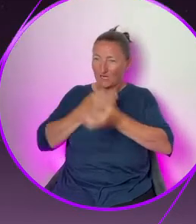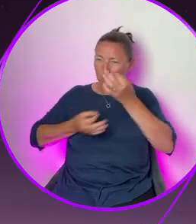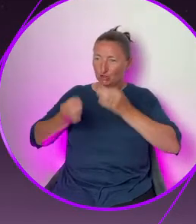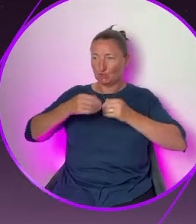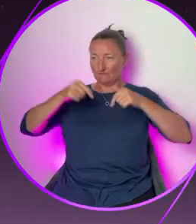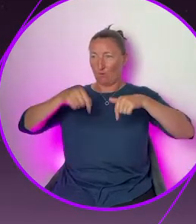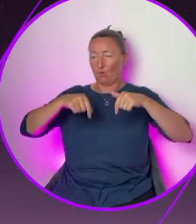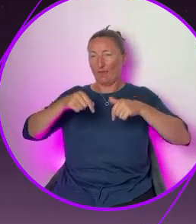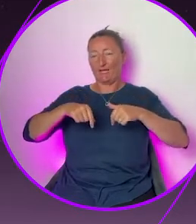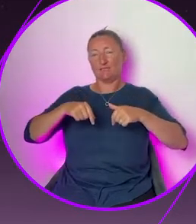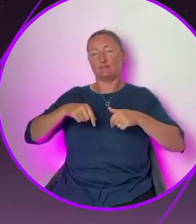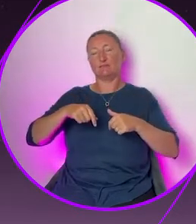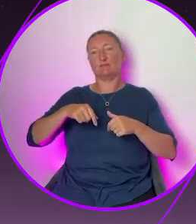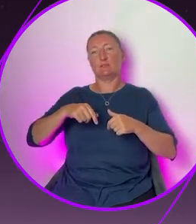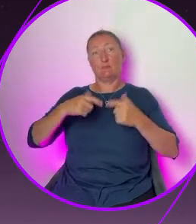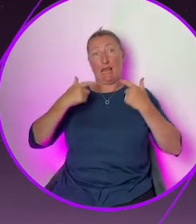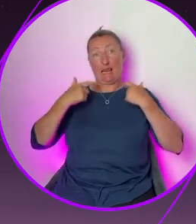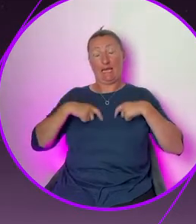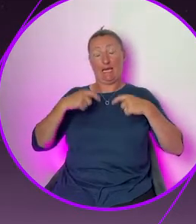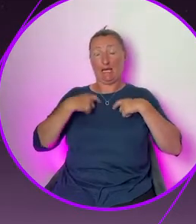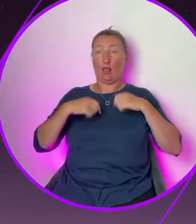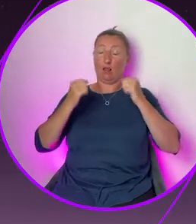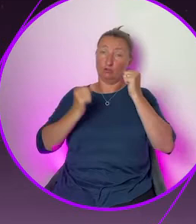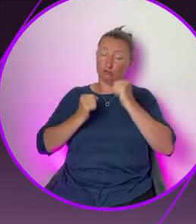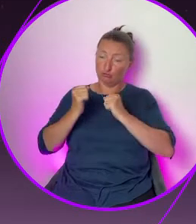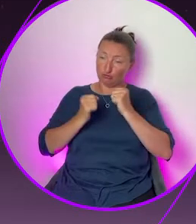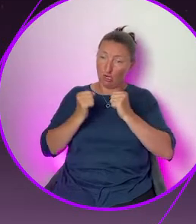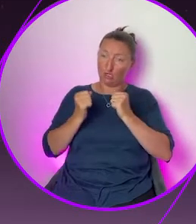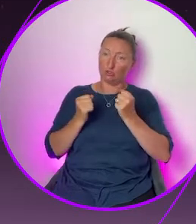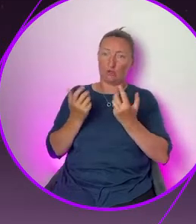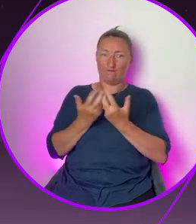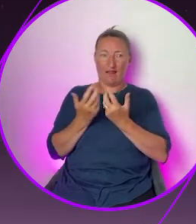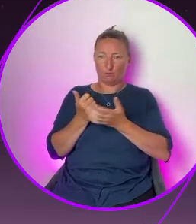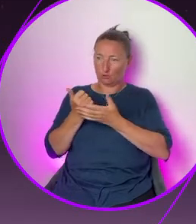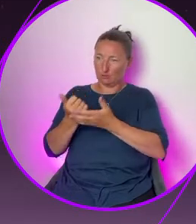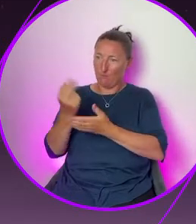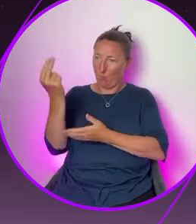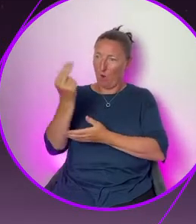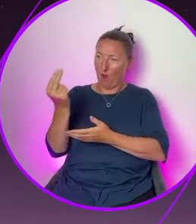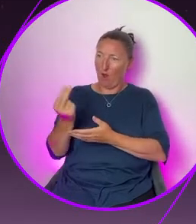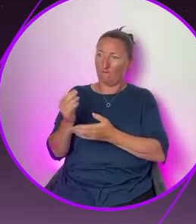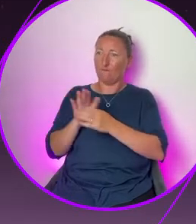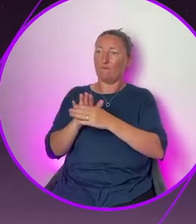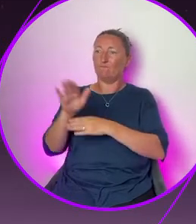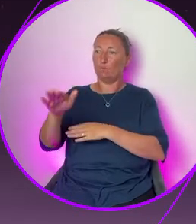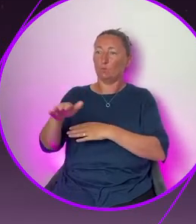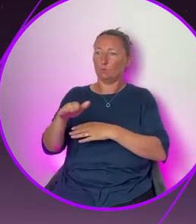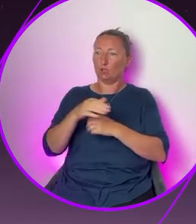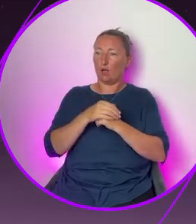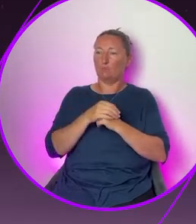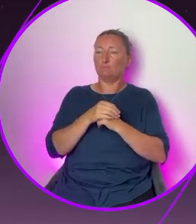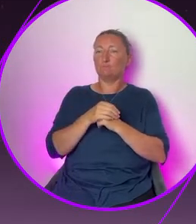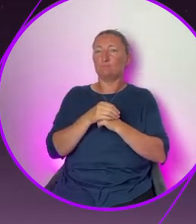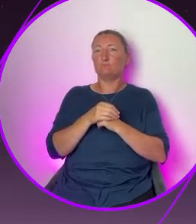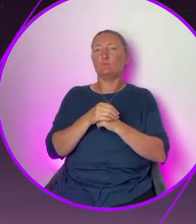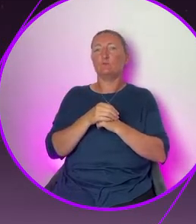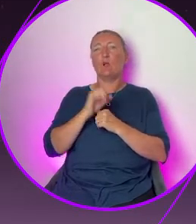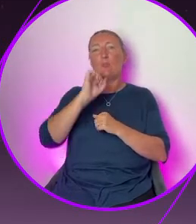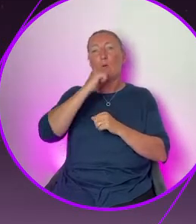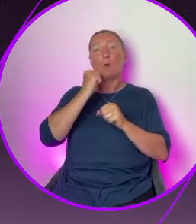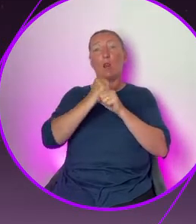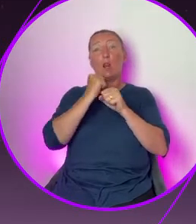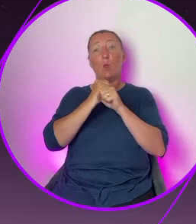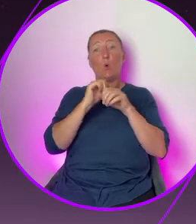in supporting artistic practices of the future. So the report will be launched on the 26th of